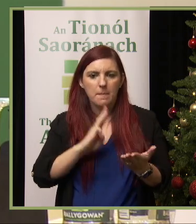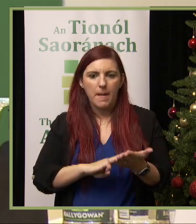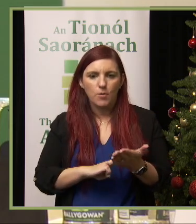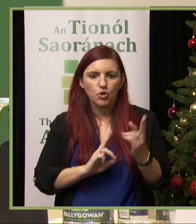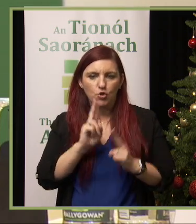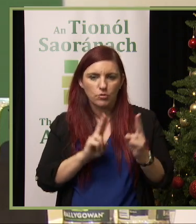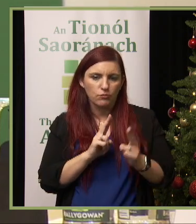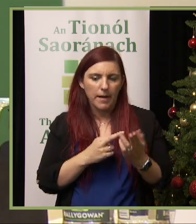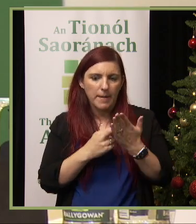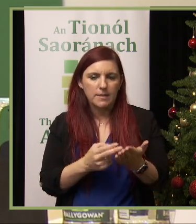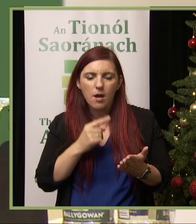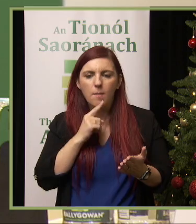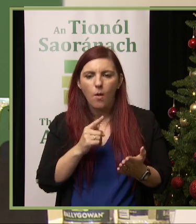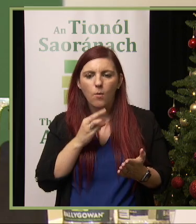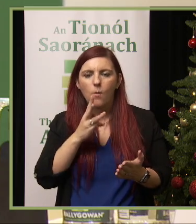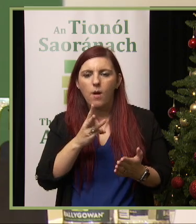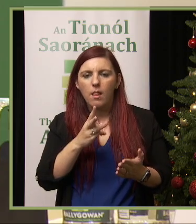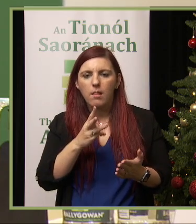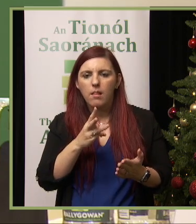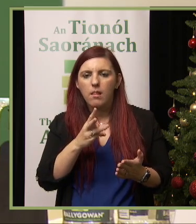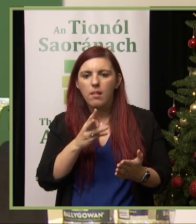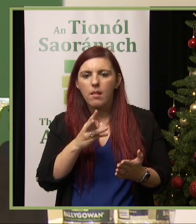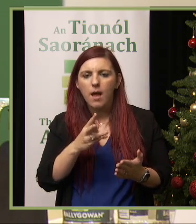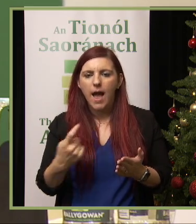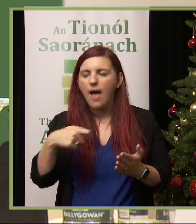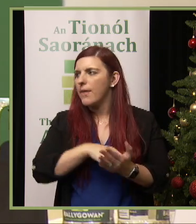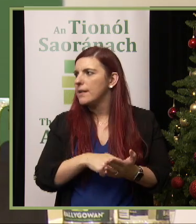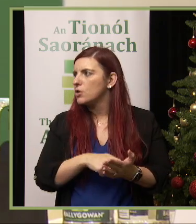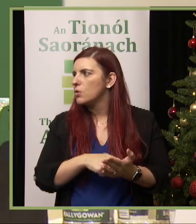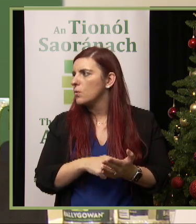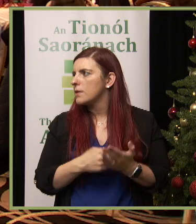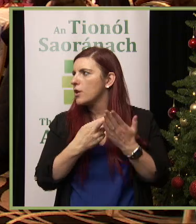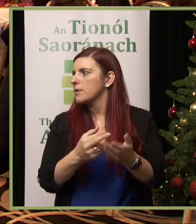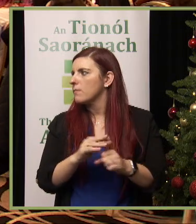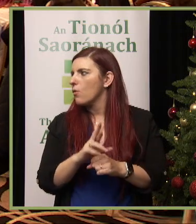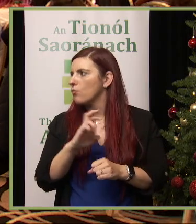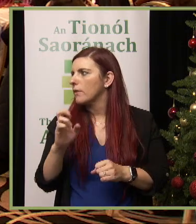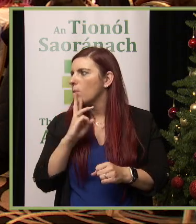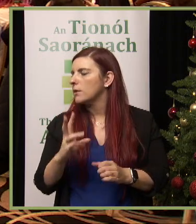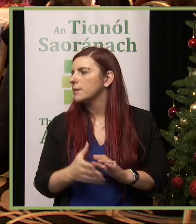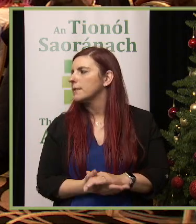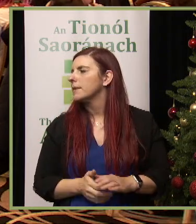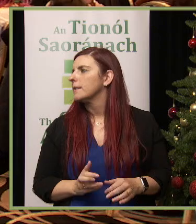we'll take that into account in suggestions for rewording. Hilary, table 9.